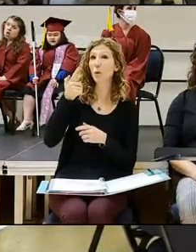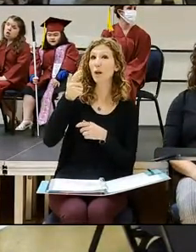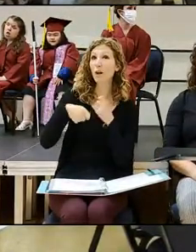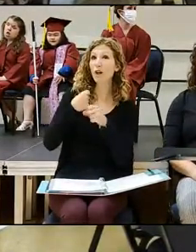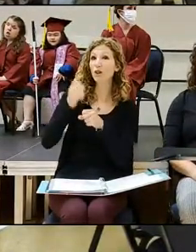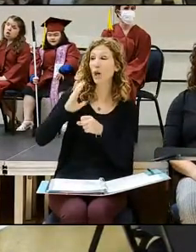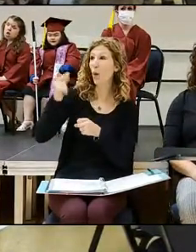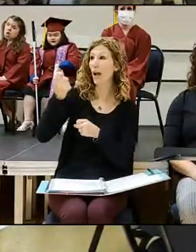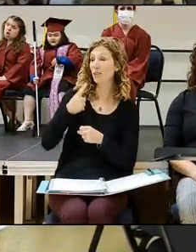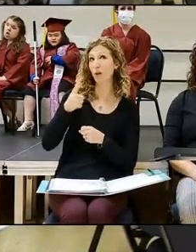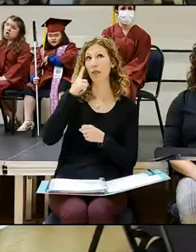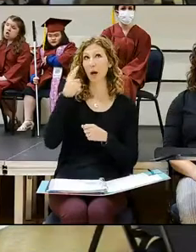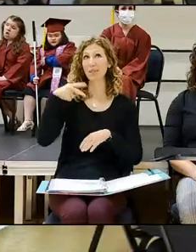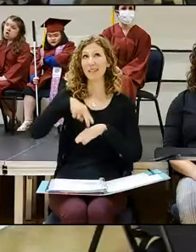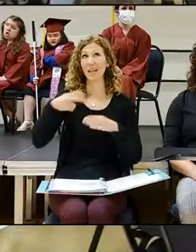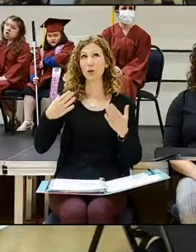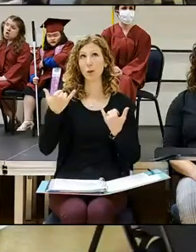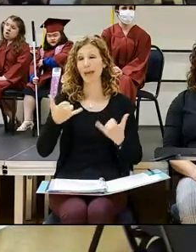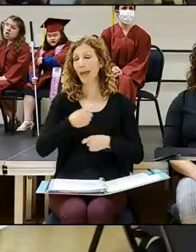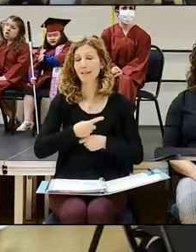standing here,